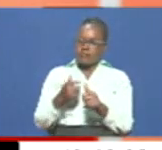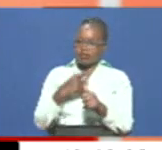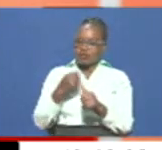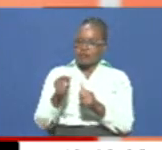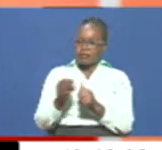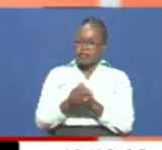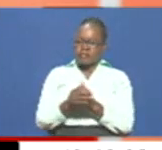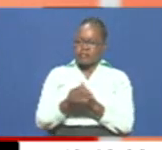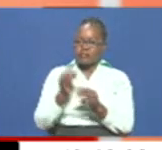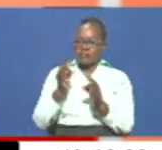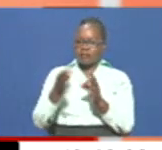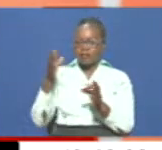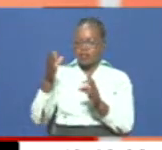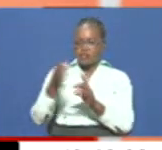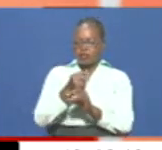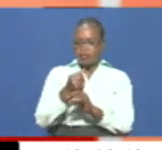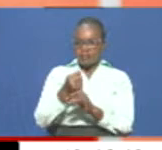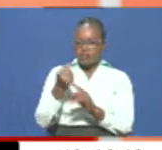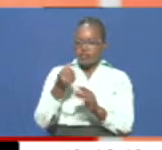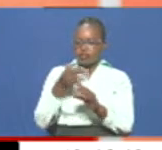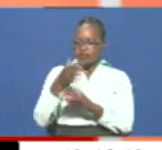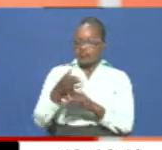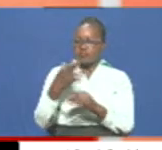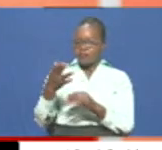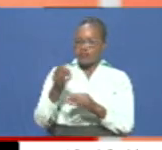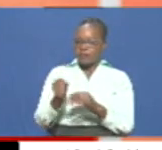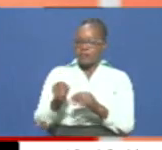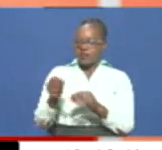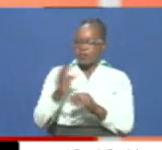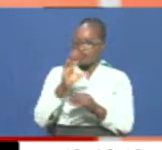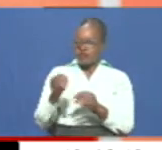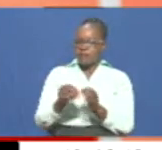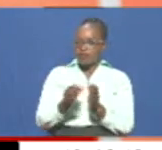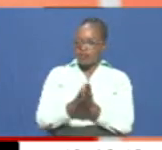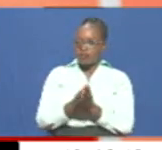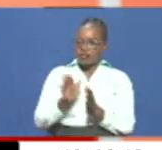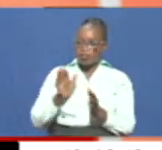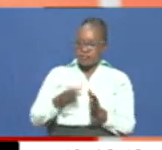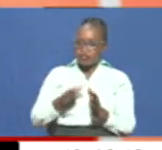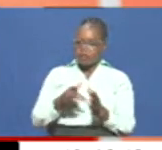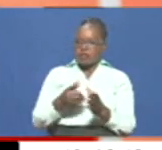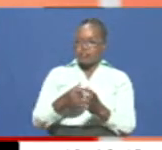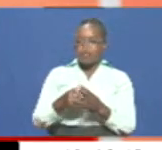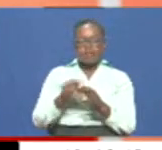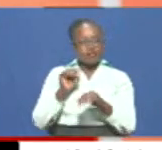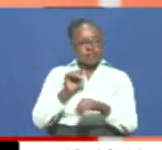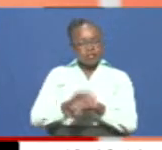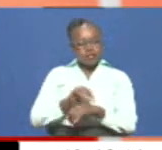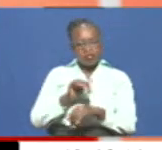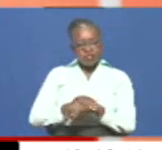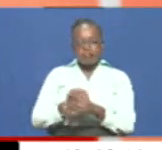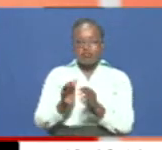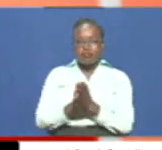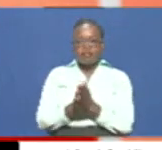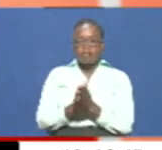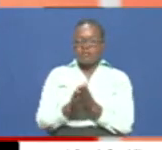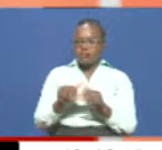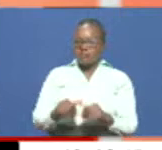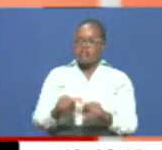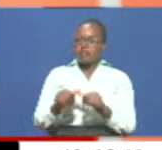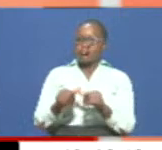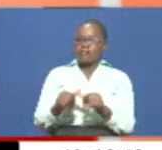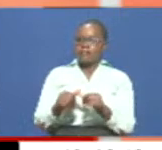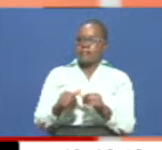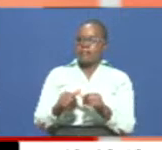we achieve an over 50% percentage of women, that would be very good, and it would be just a continuation of